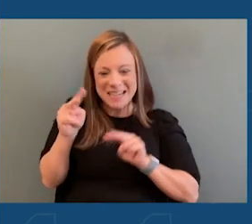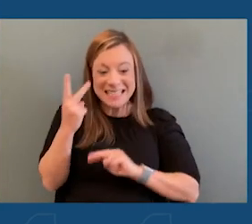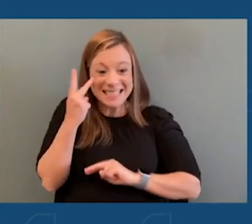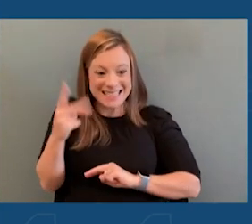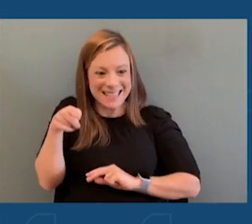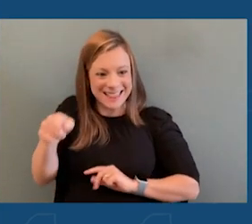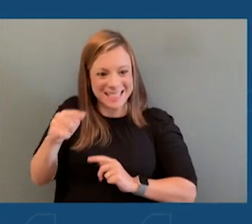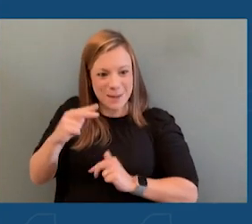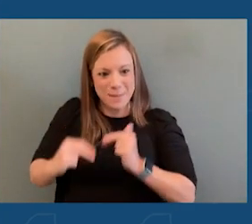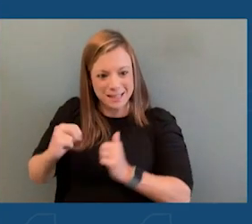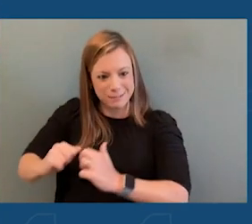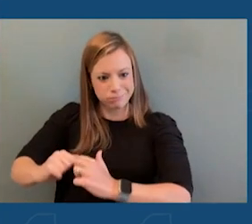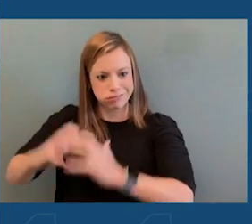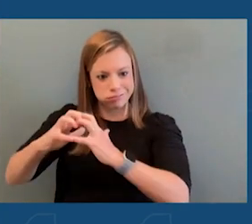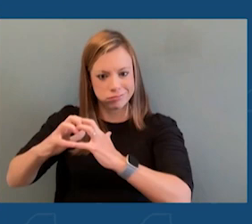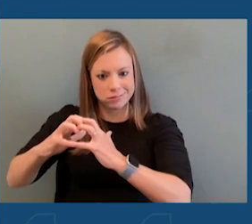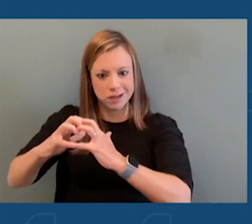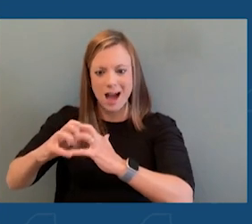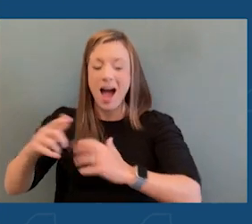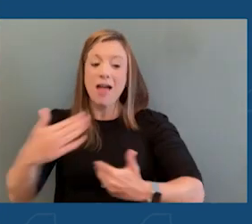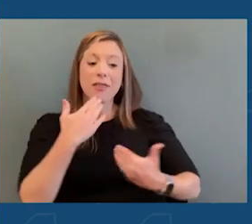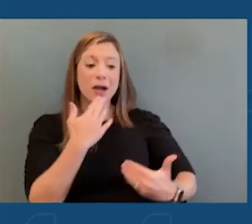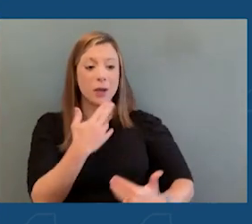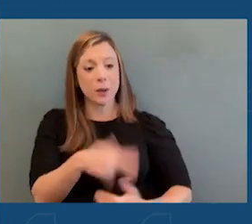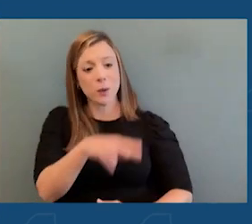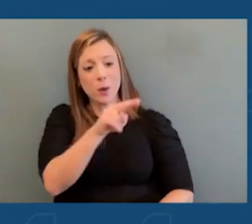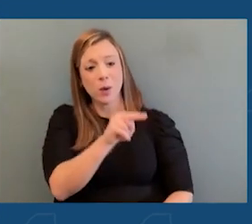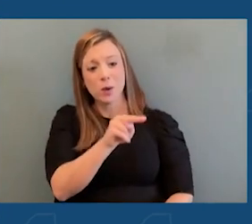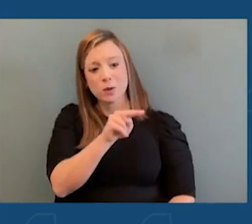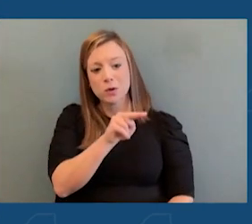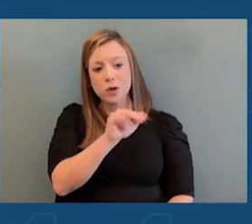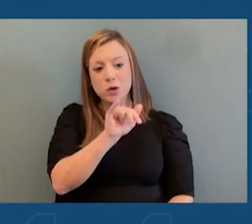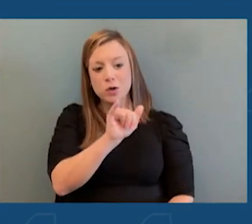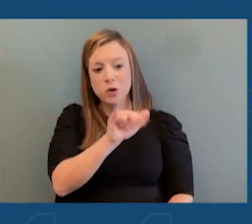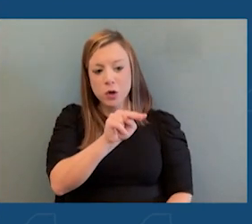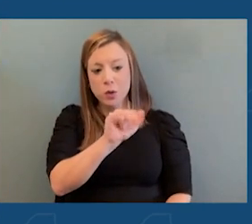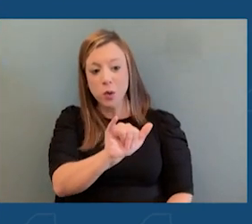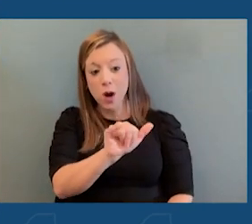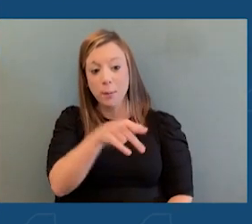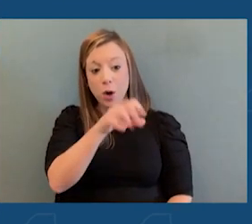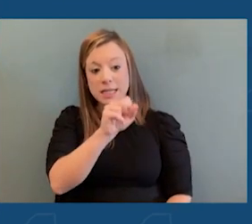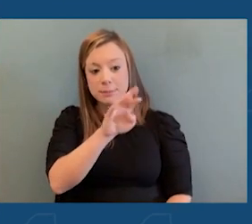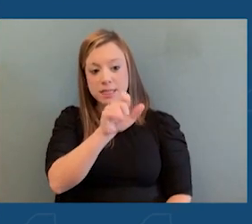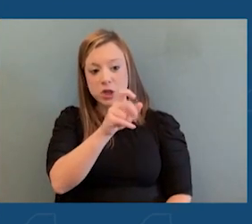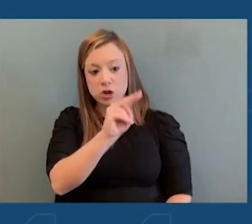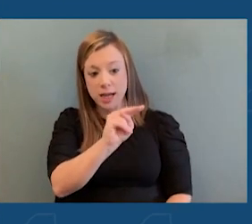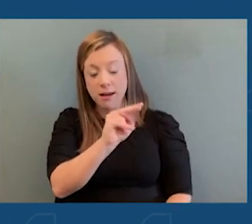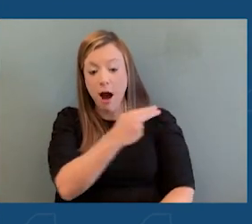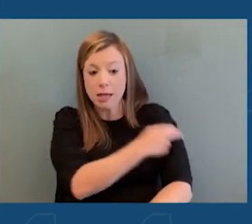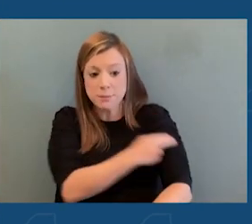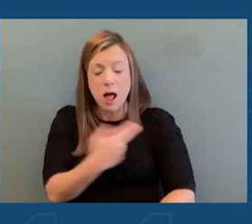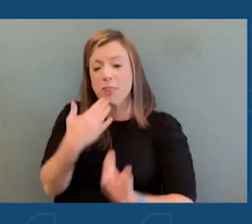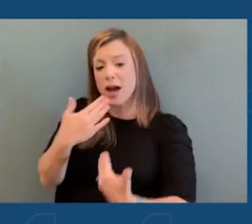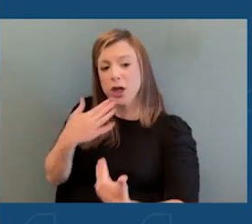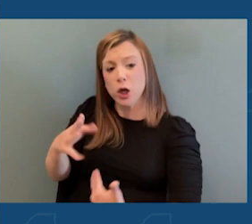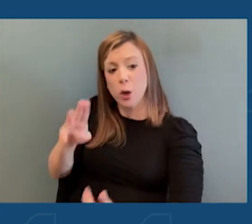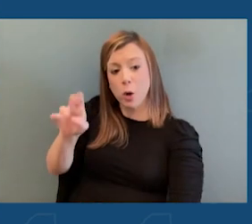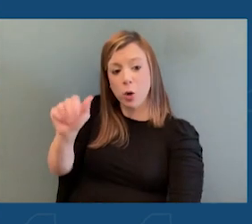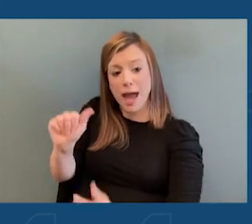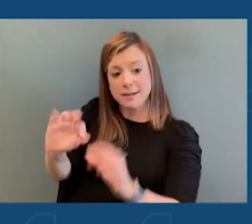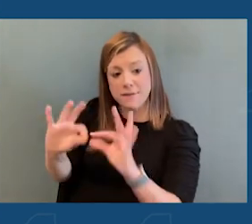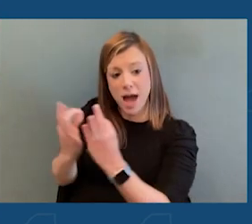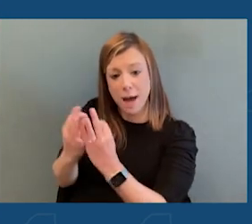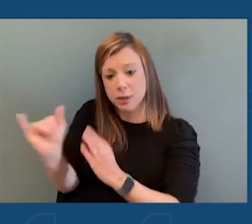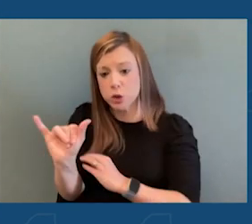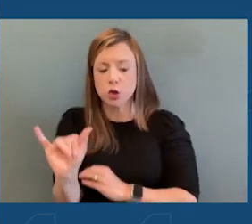our partners here, New York Presbyterian Hospital. Thank you, La Miranda family. Thank you so much for all you do, but also our partners in government that have been